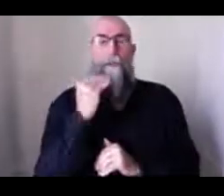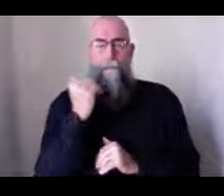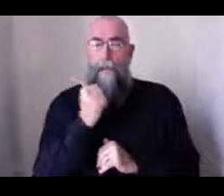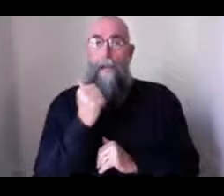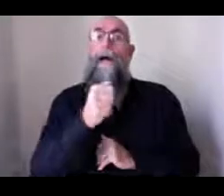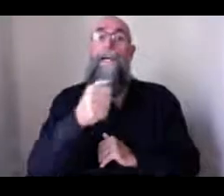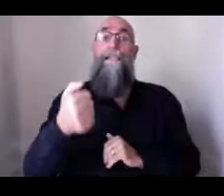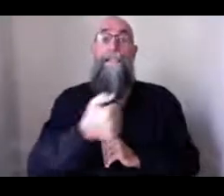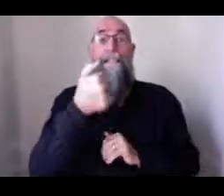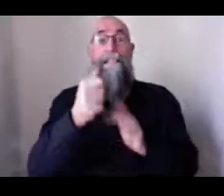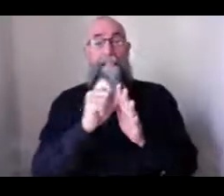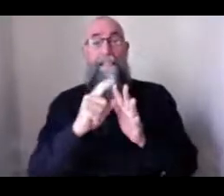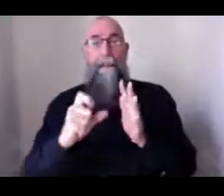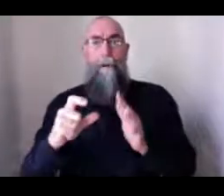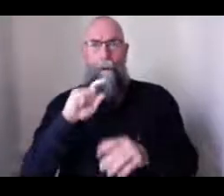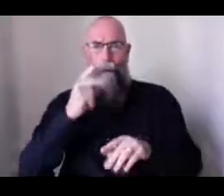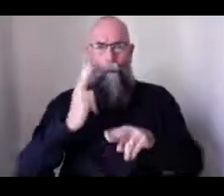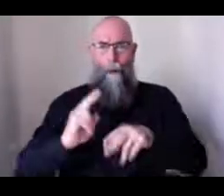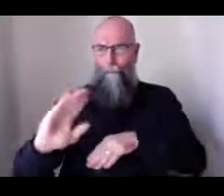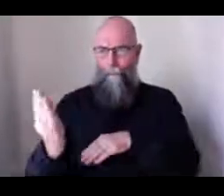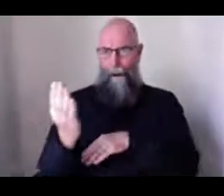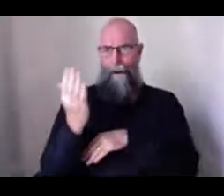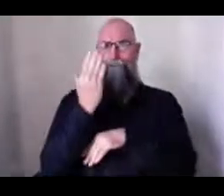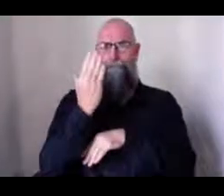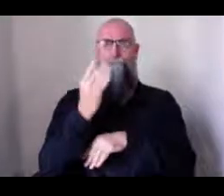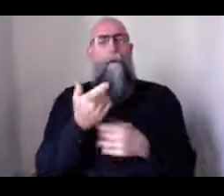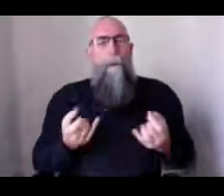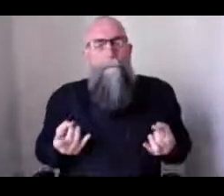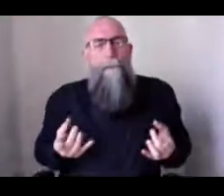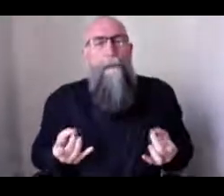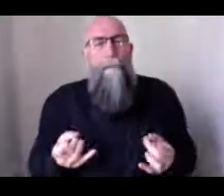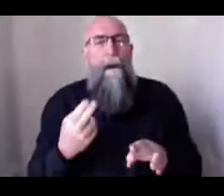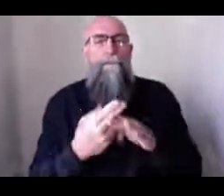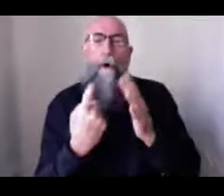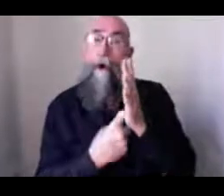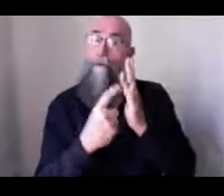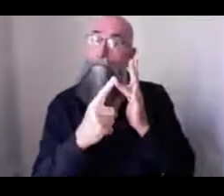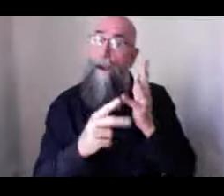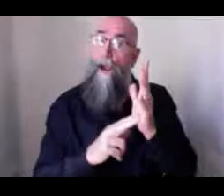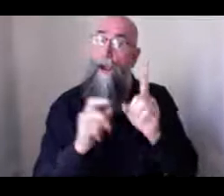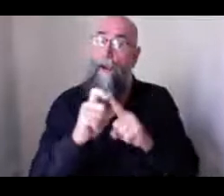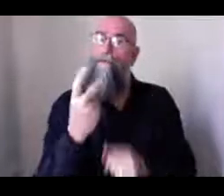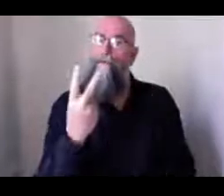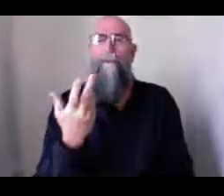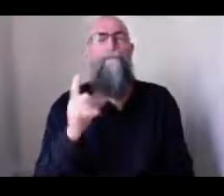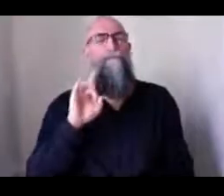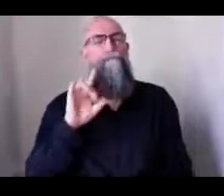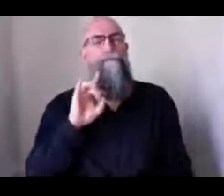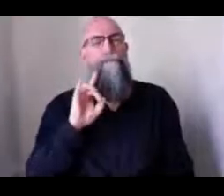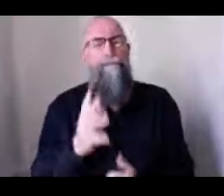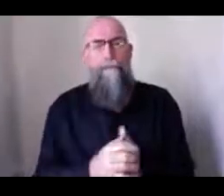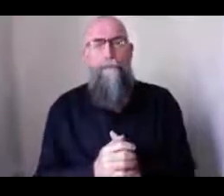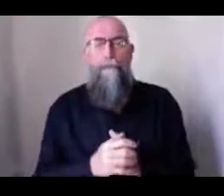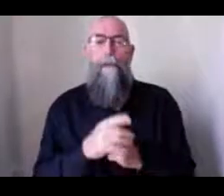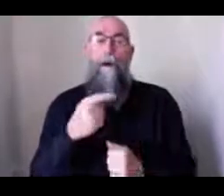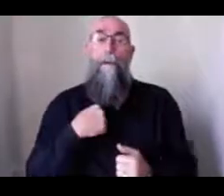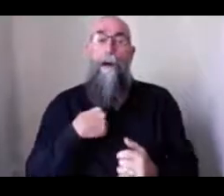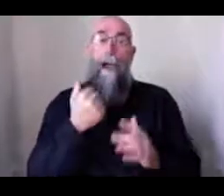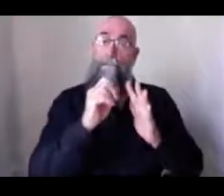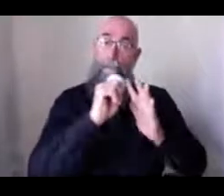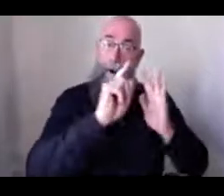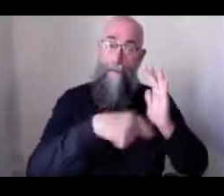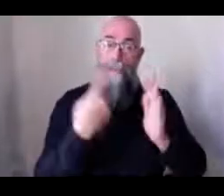upon us, so just maybe prepare yourself for that round 2 opportunity. For both project and Creative Courier funding,